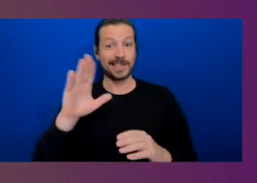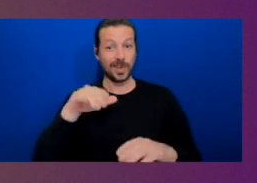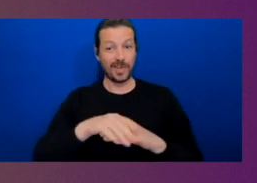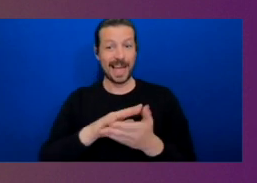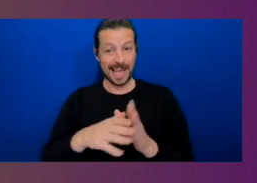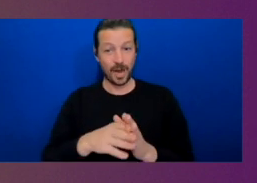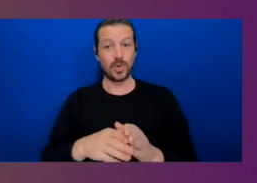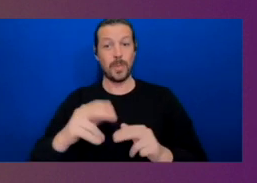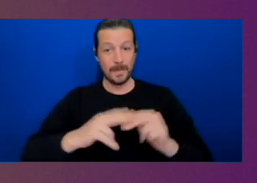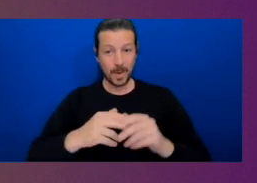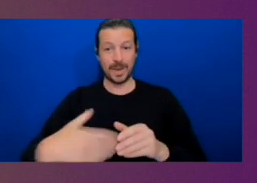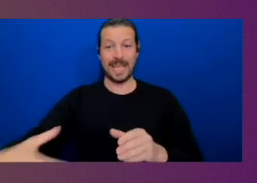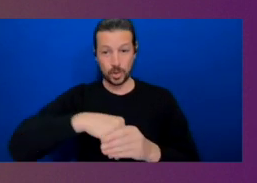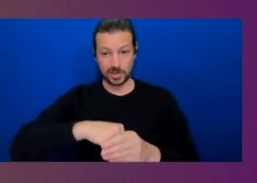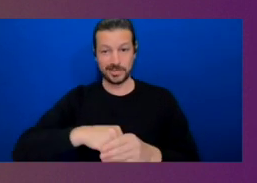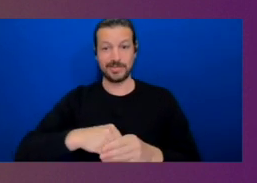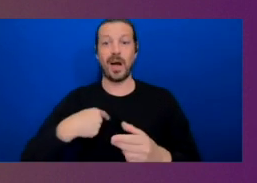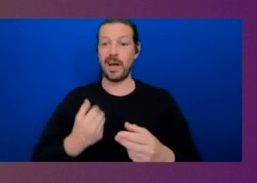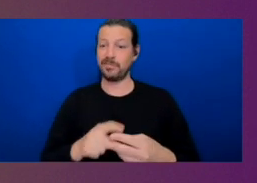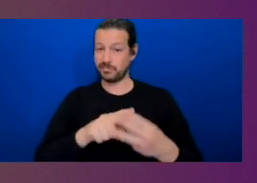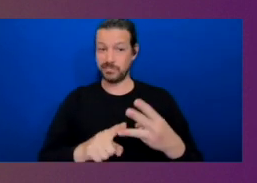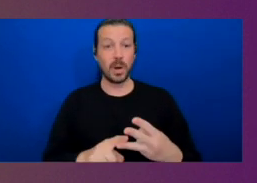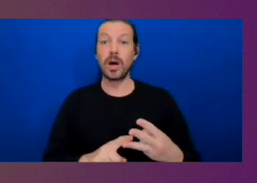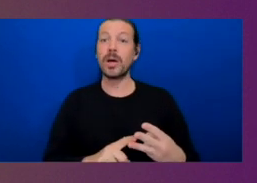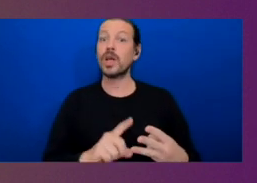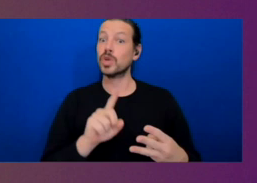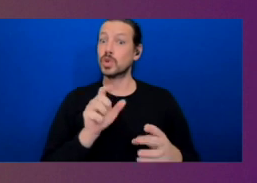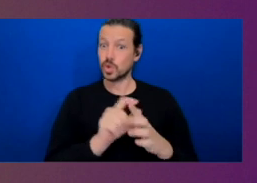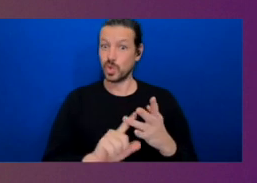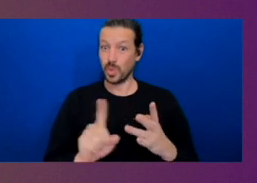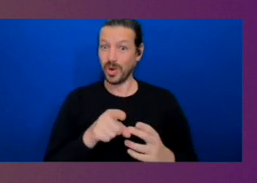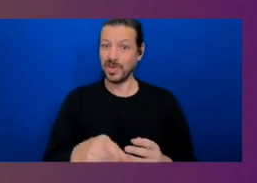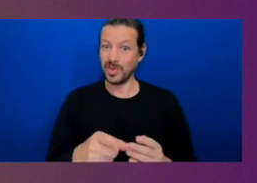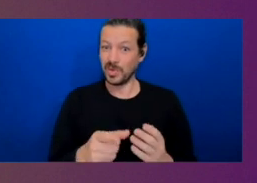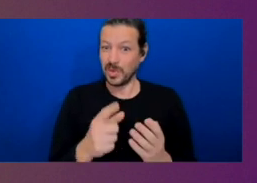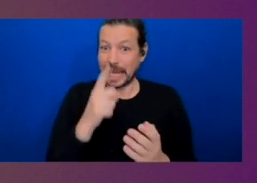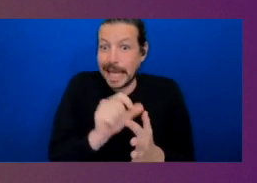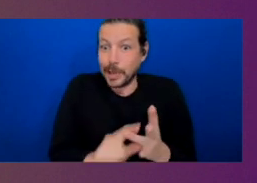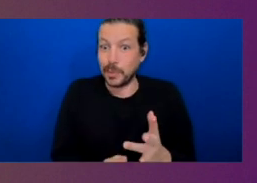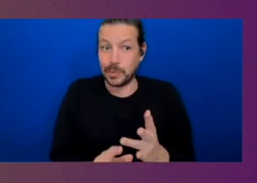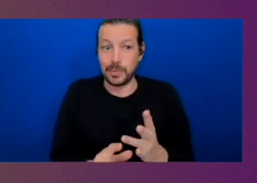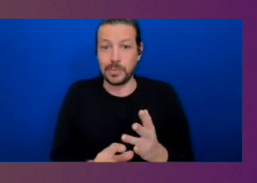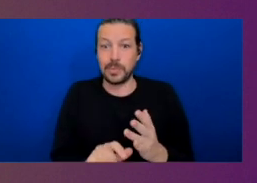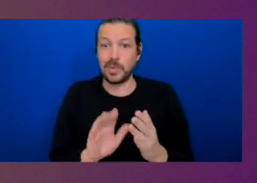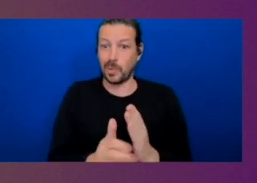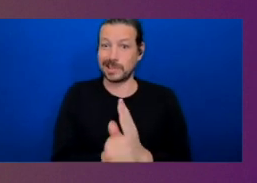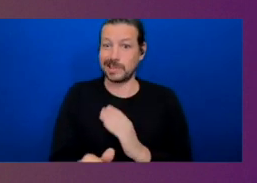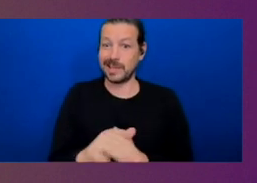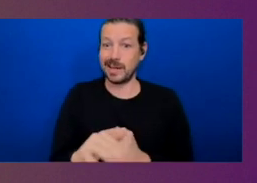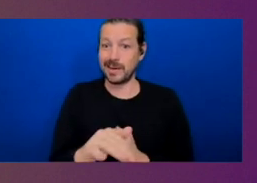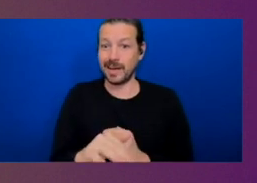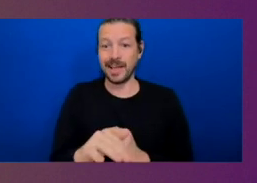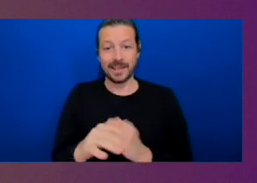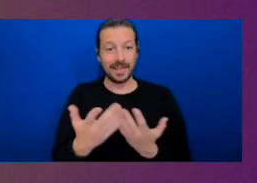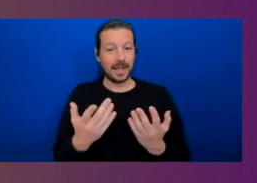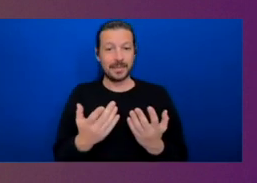points. One is do what you're good at. Do something where you have some technical expertise, because like in jazz, you need to improvise.